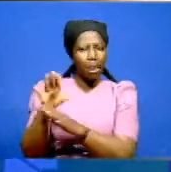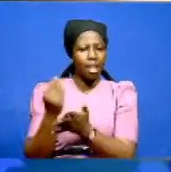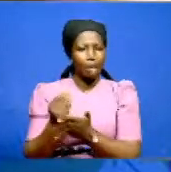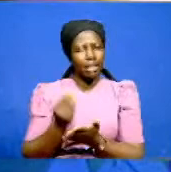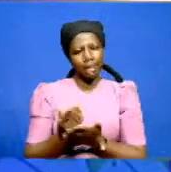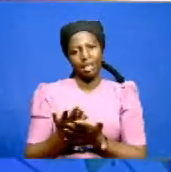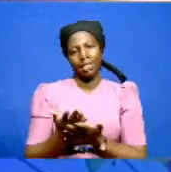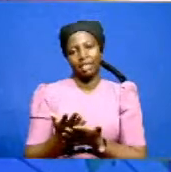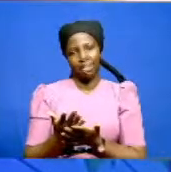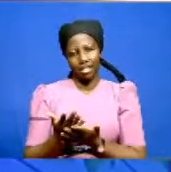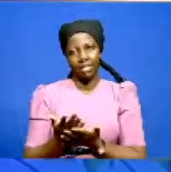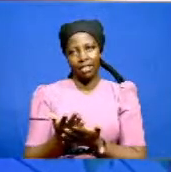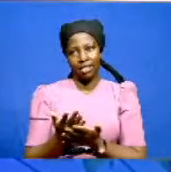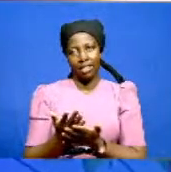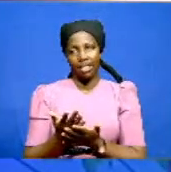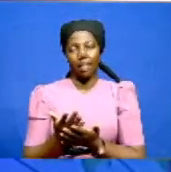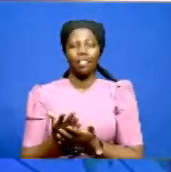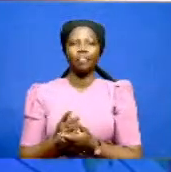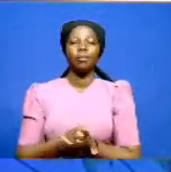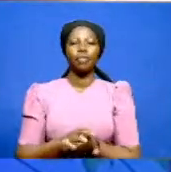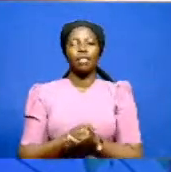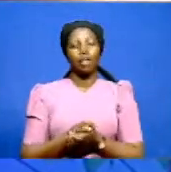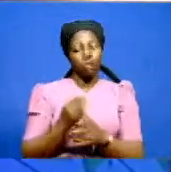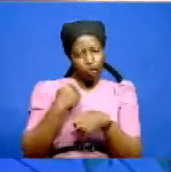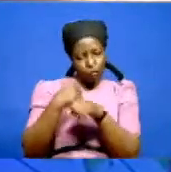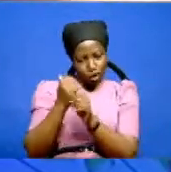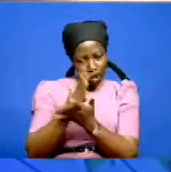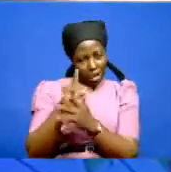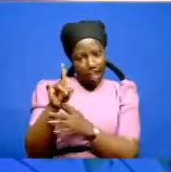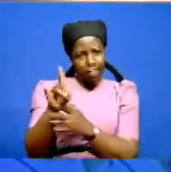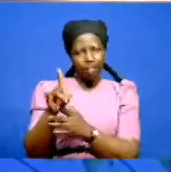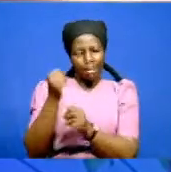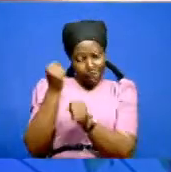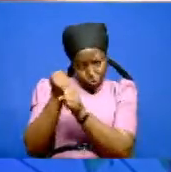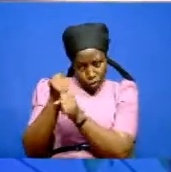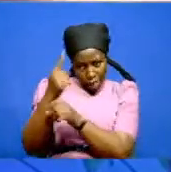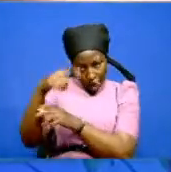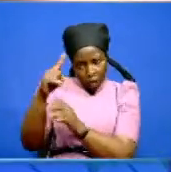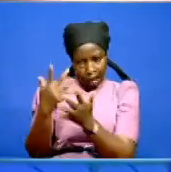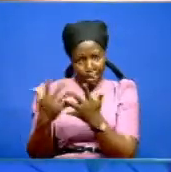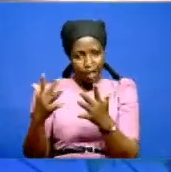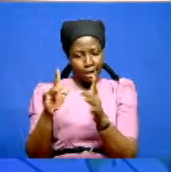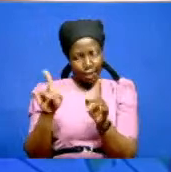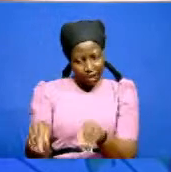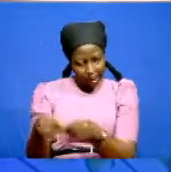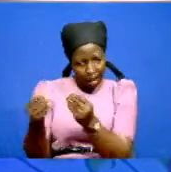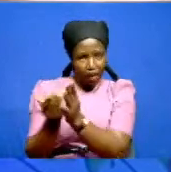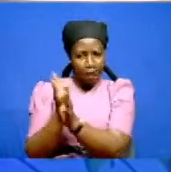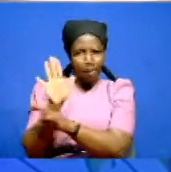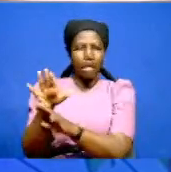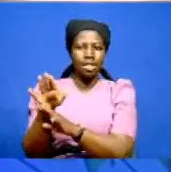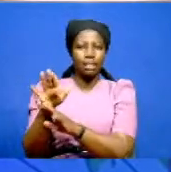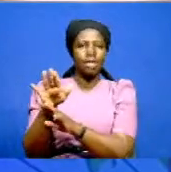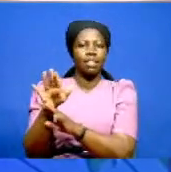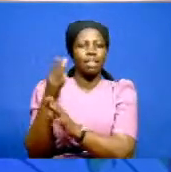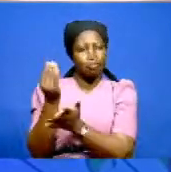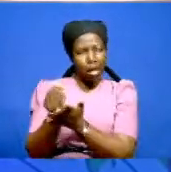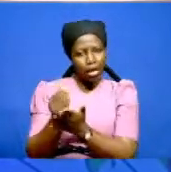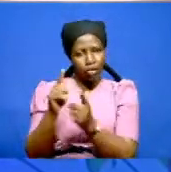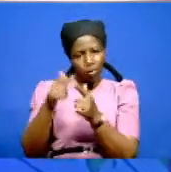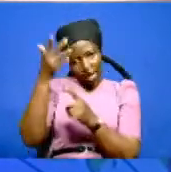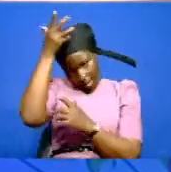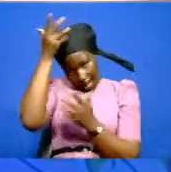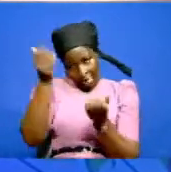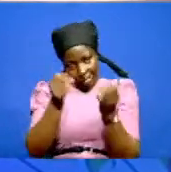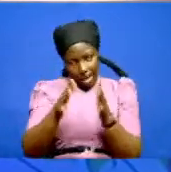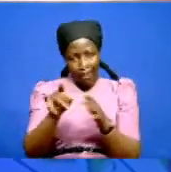would have been proud of him, so that he could make sure he did the right thing and give that taxi driver back his money.